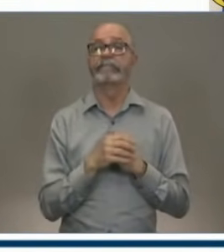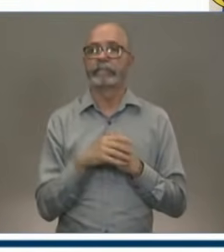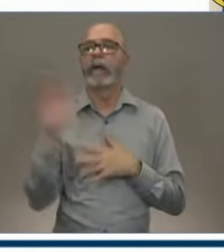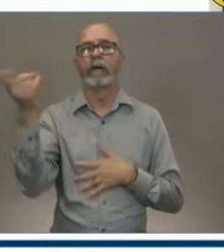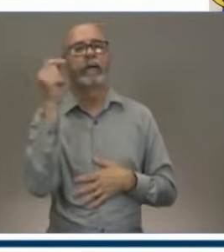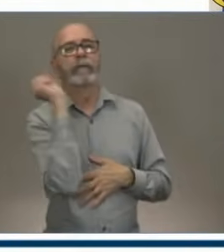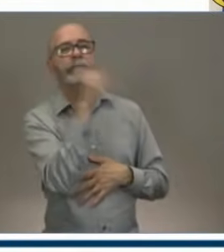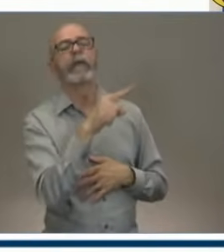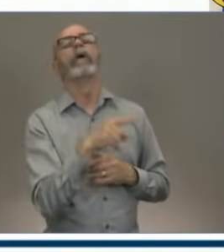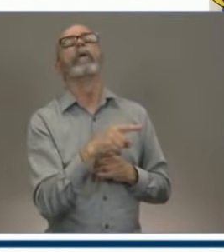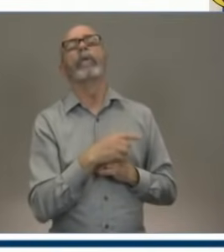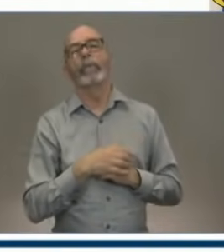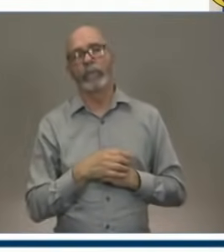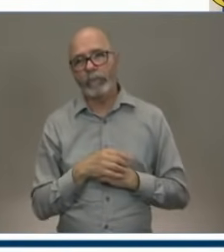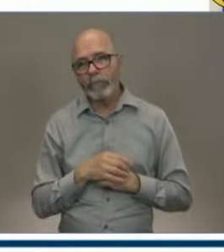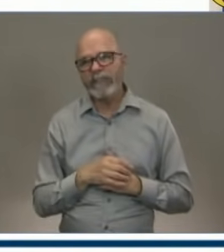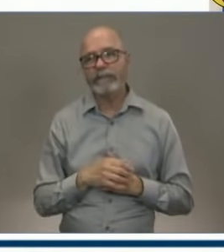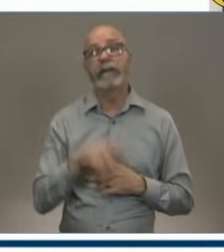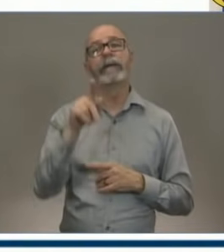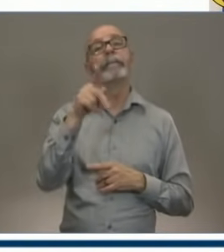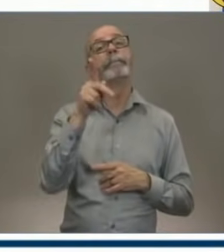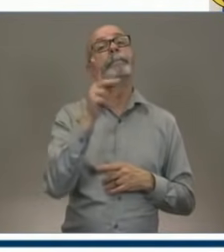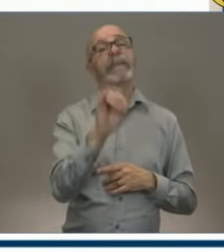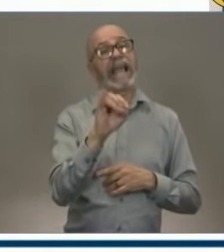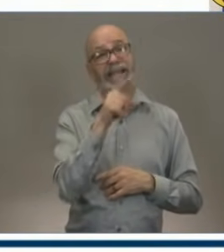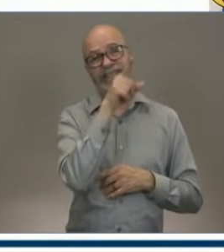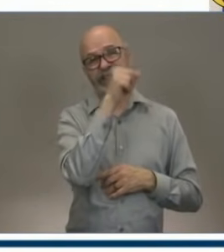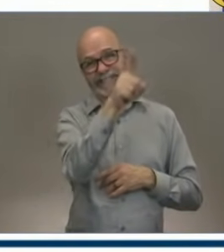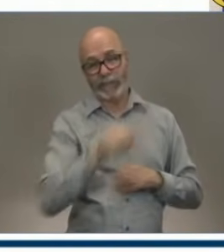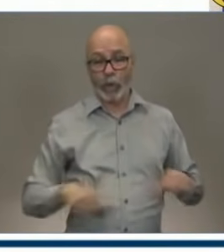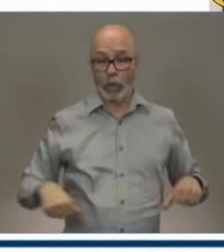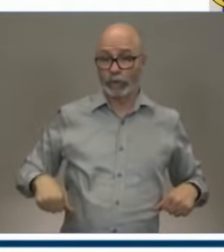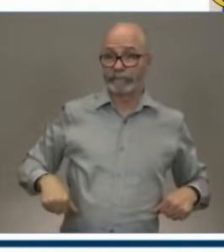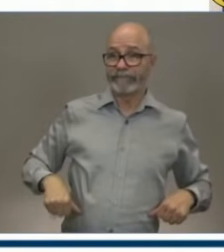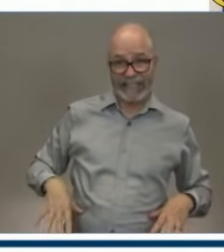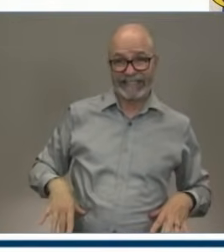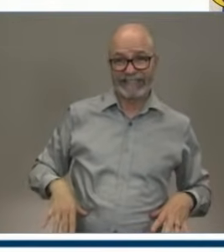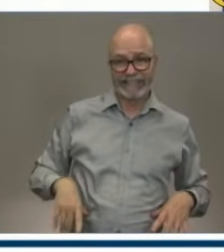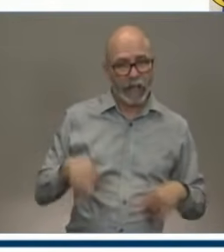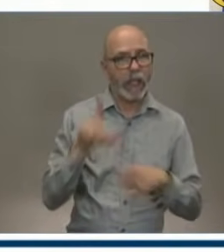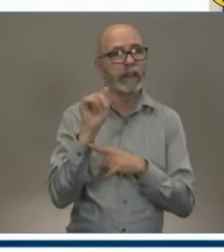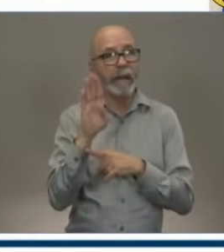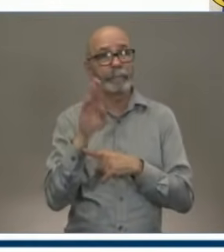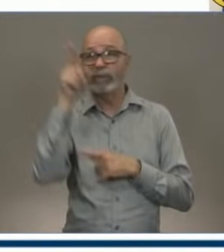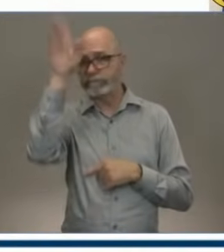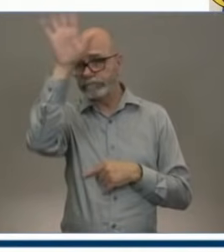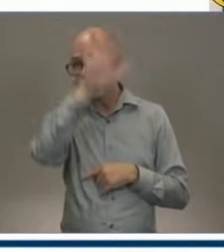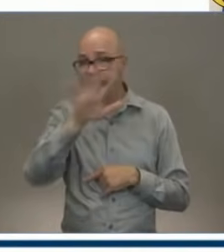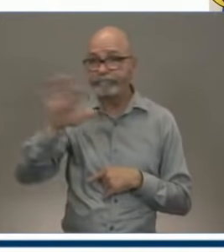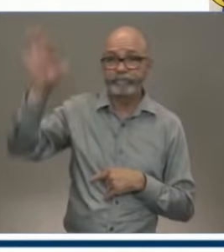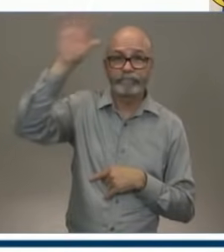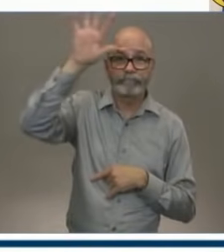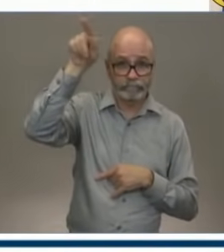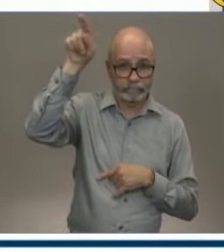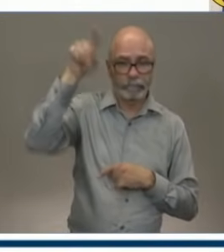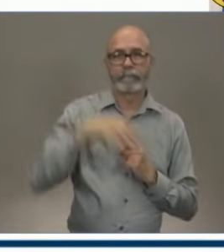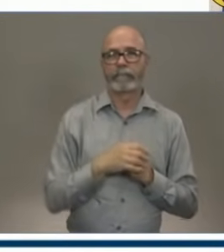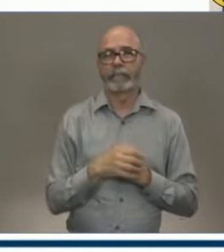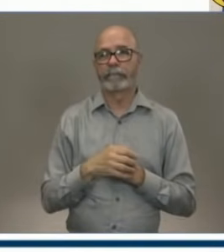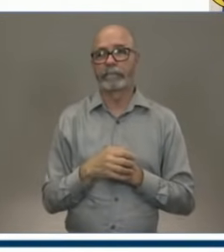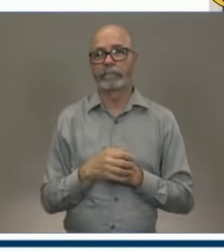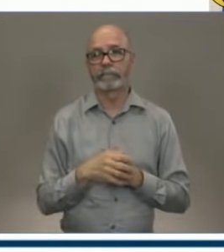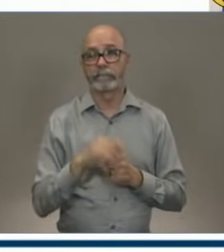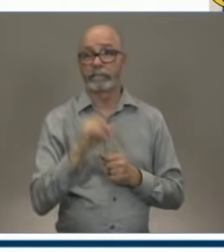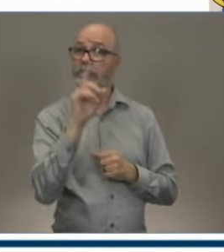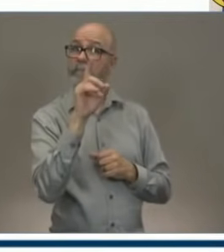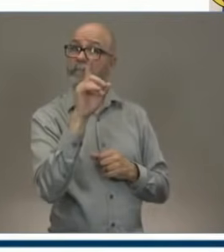Prince Edward Island and Newfoundland and Labrador, has the question ever been raised of the possibility